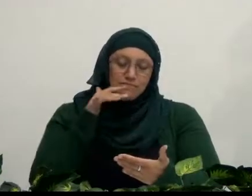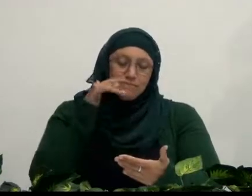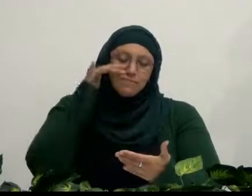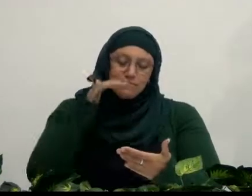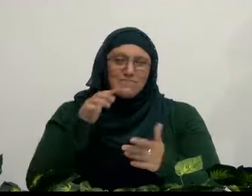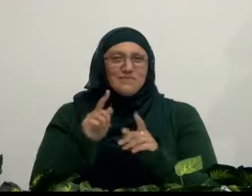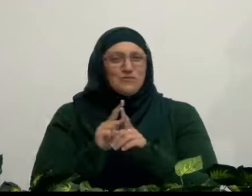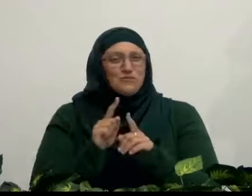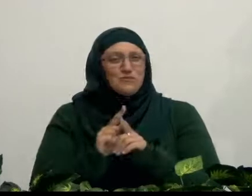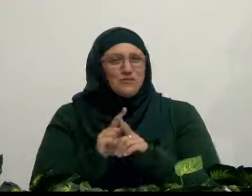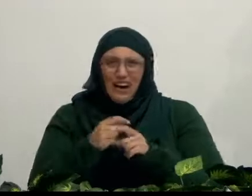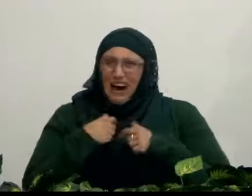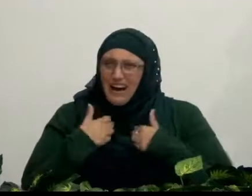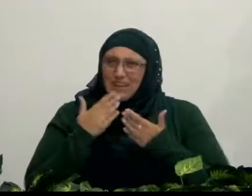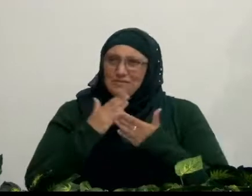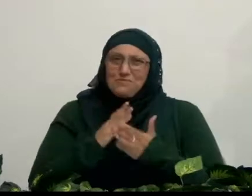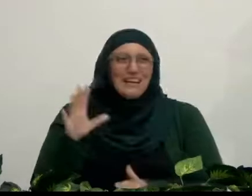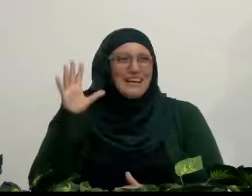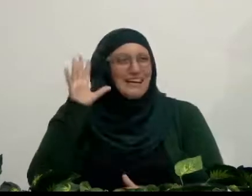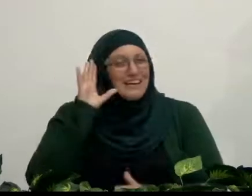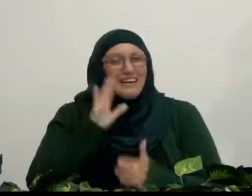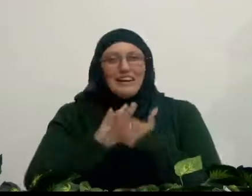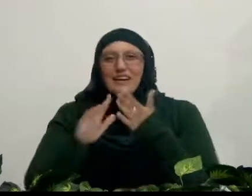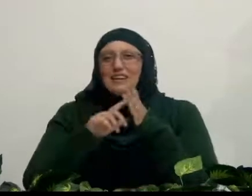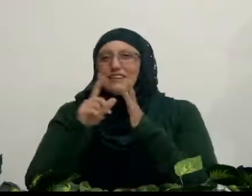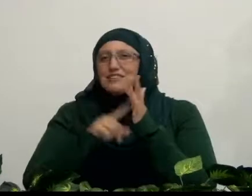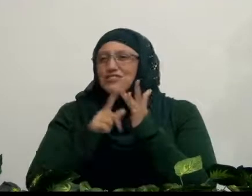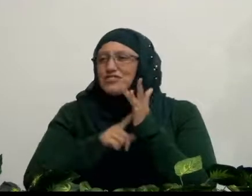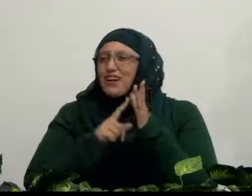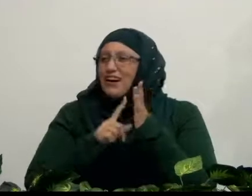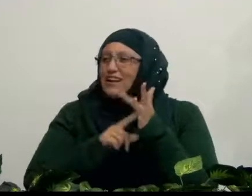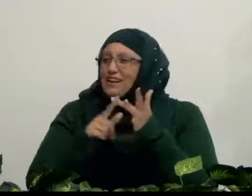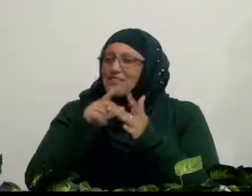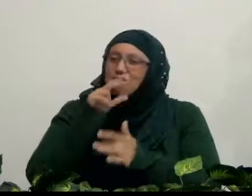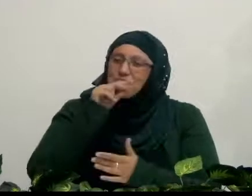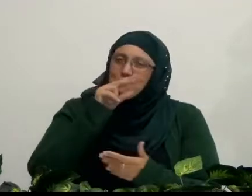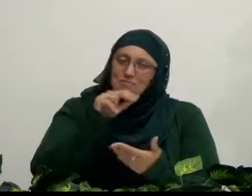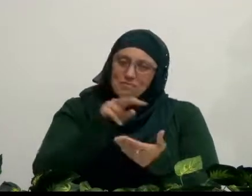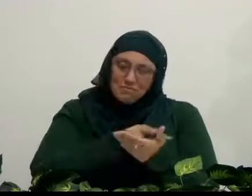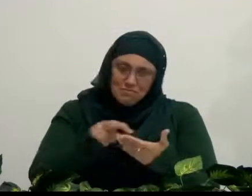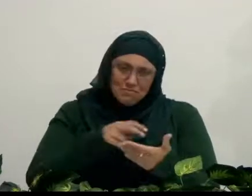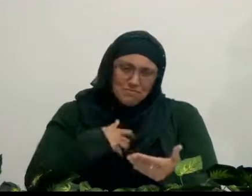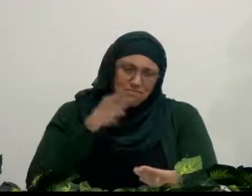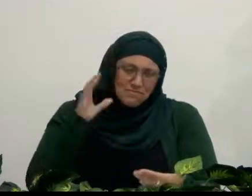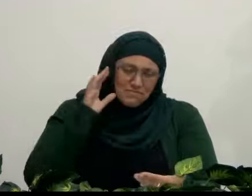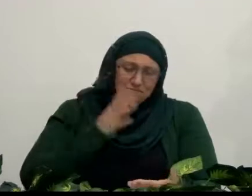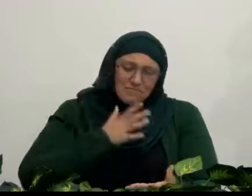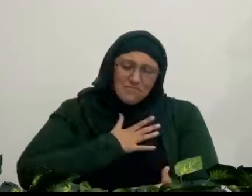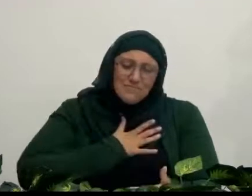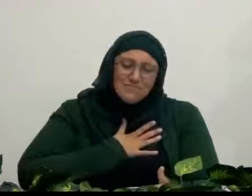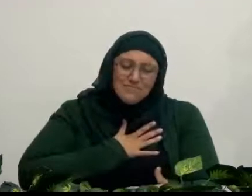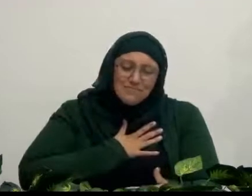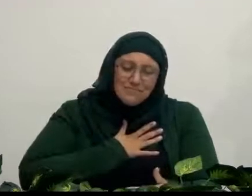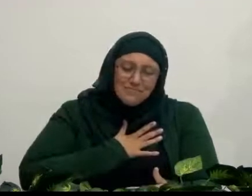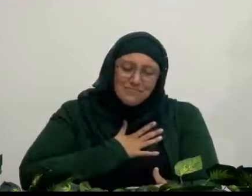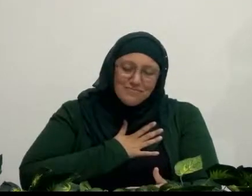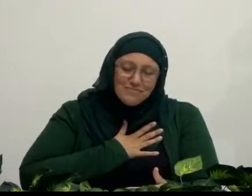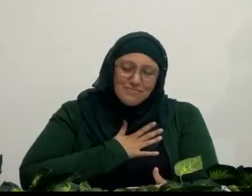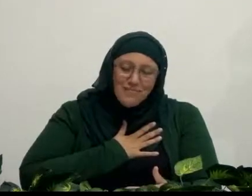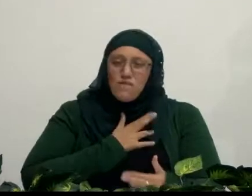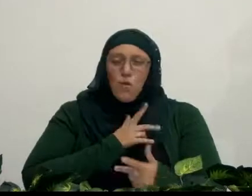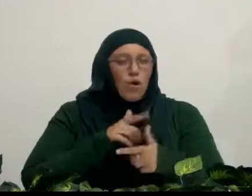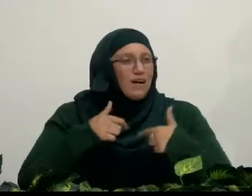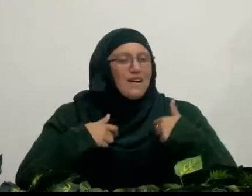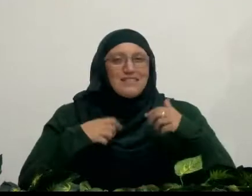I was getting emotional, really. And I said to myself, subhanallah, look at this. The whole, of course, for us is well understood